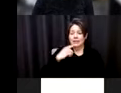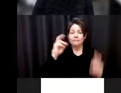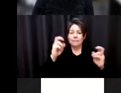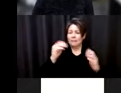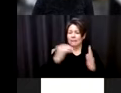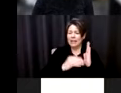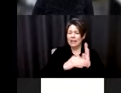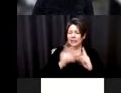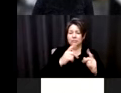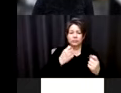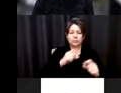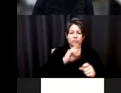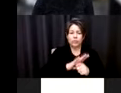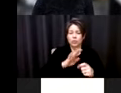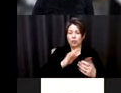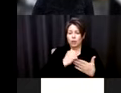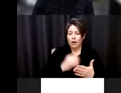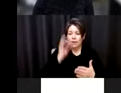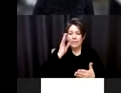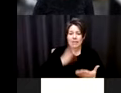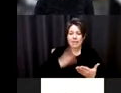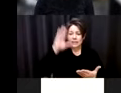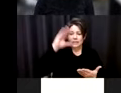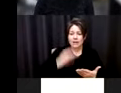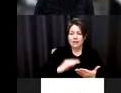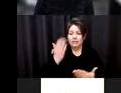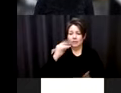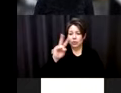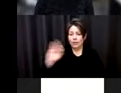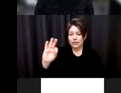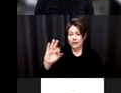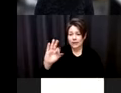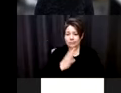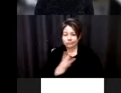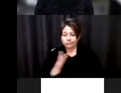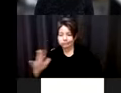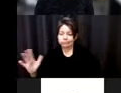to stop general bee decline in 2009, and so on.